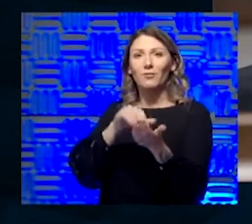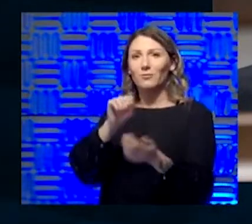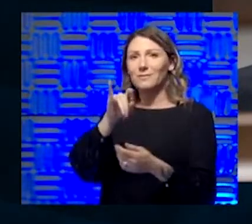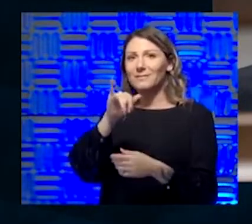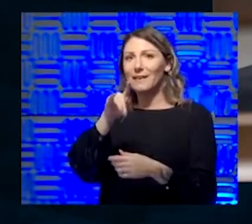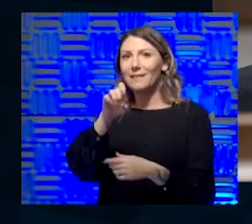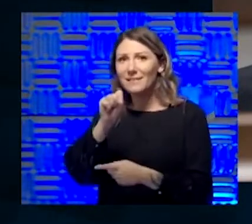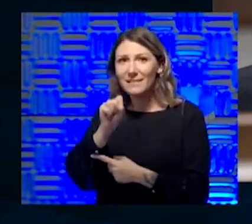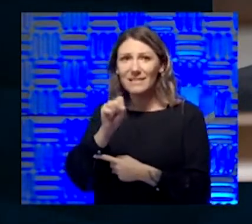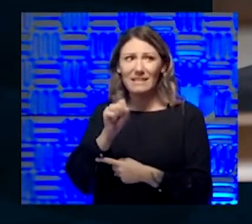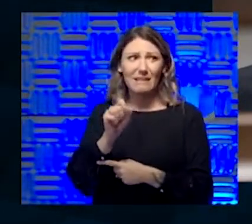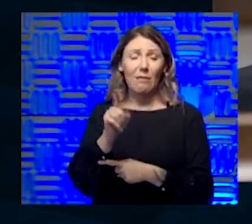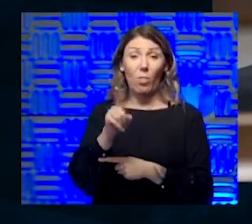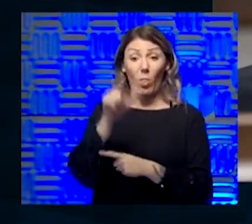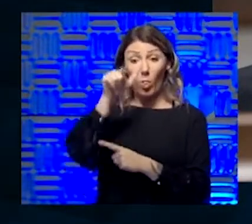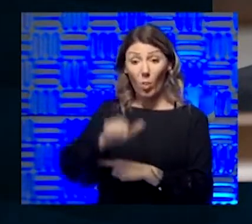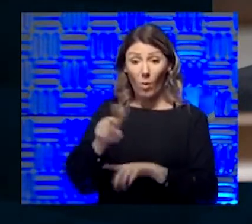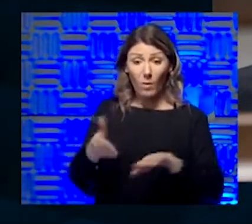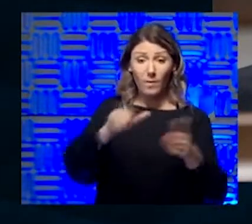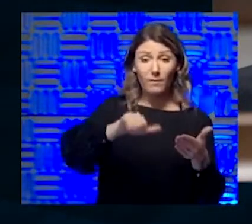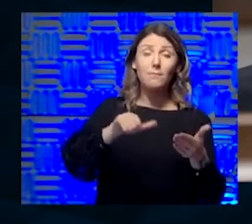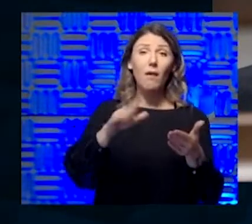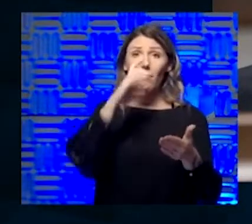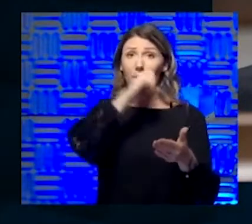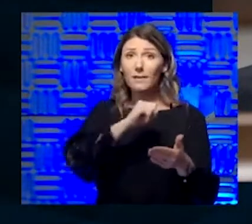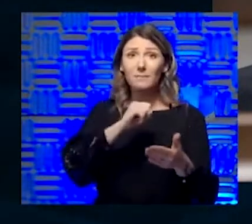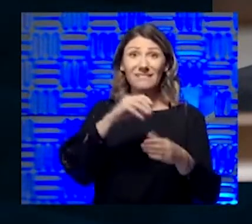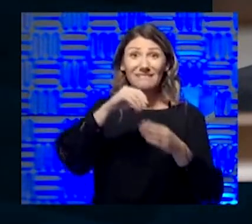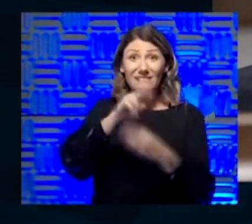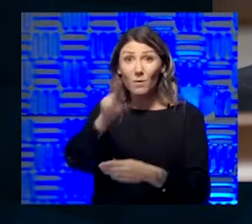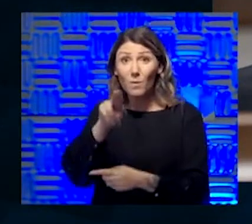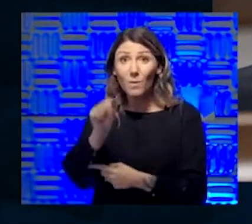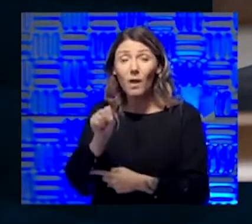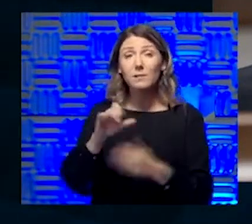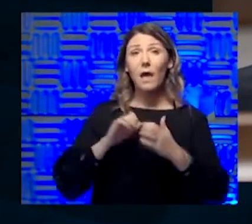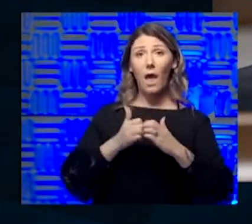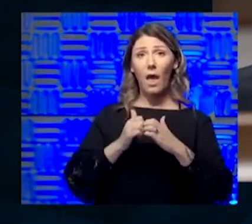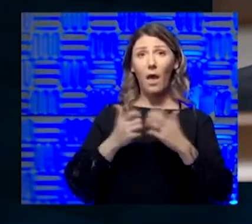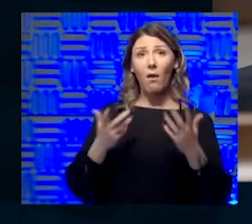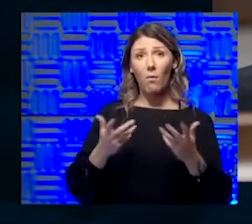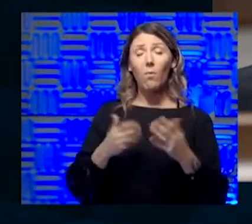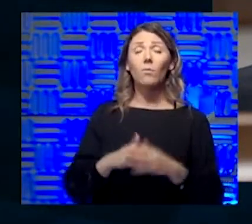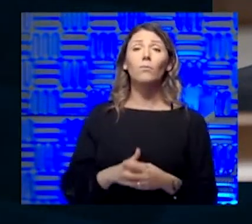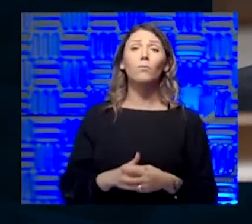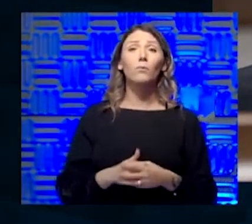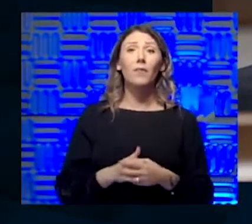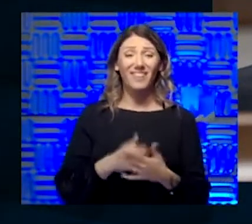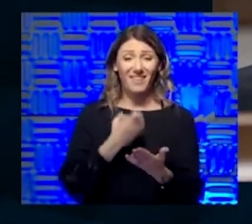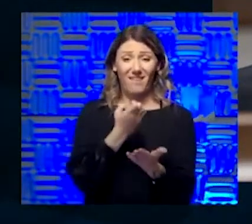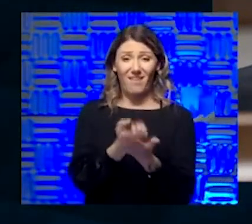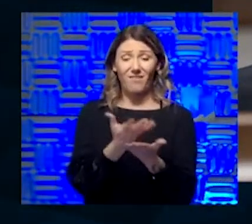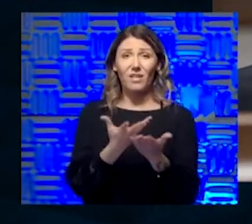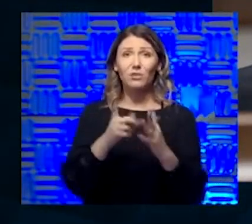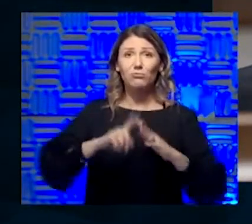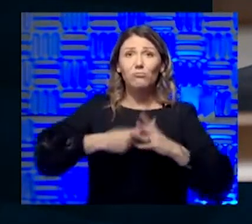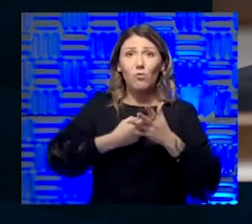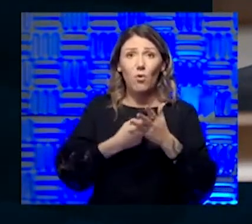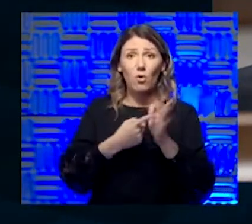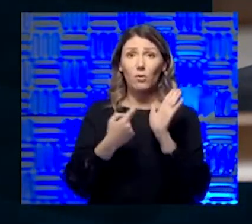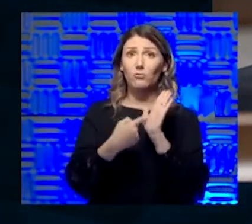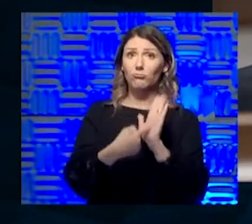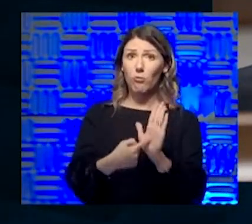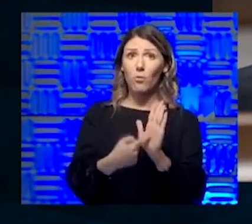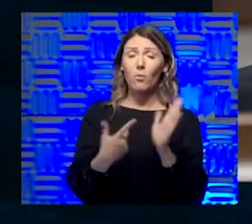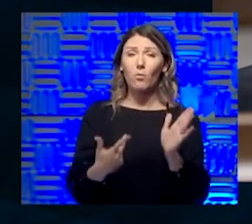his estimates of deaths in the United States and is doing so based on the evidence that's beginning to show